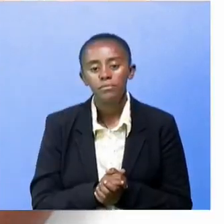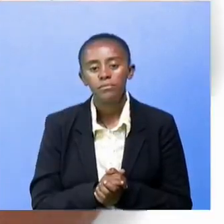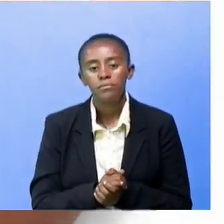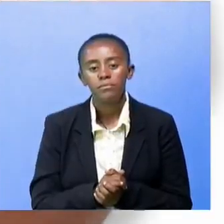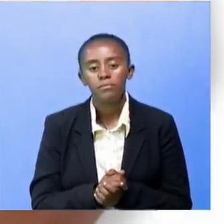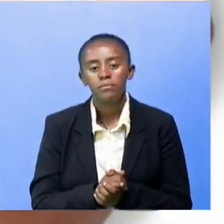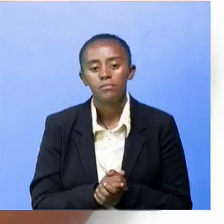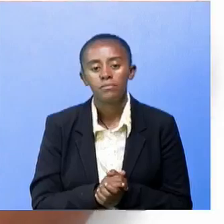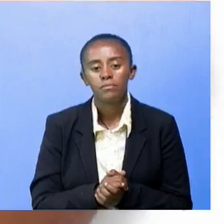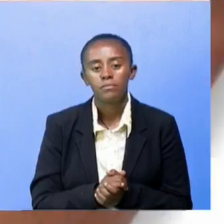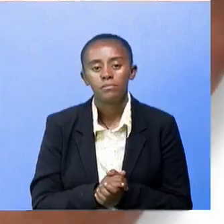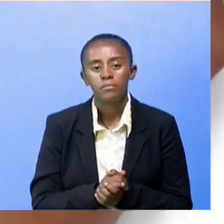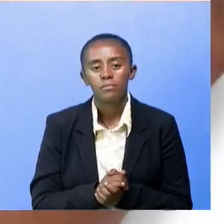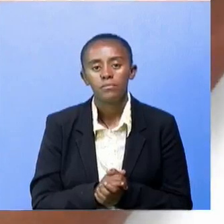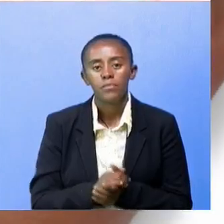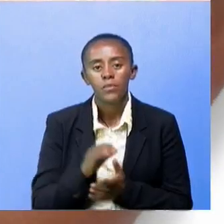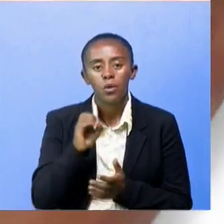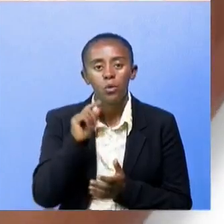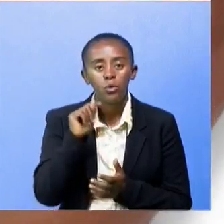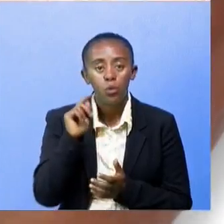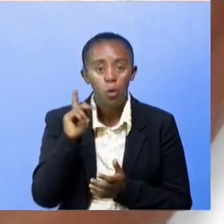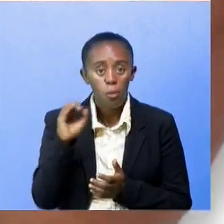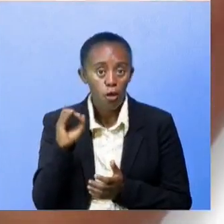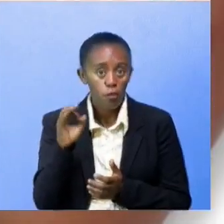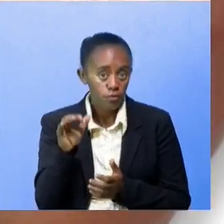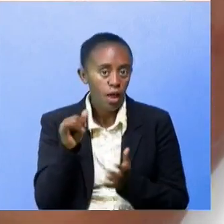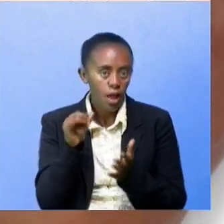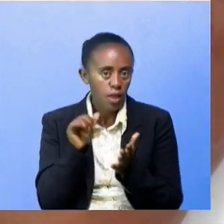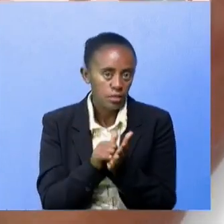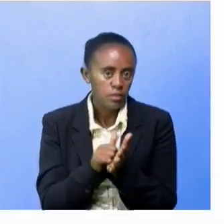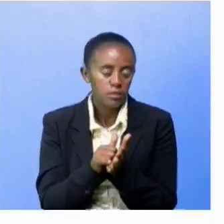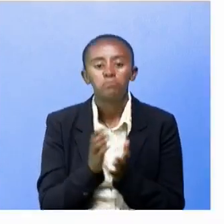On top of that,